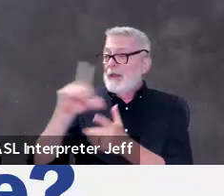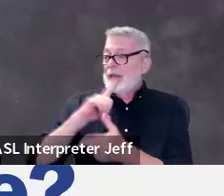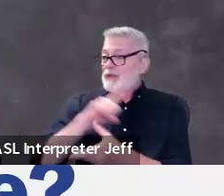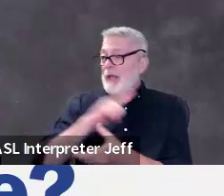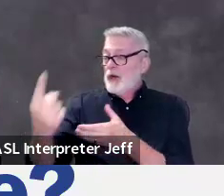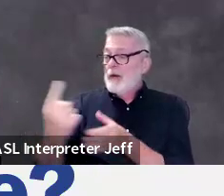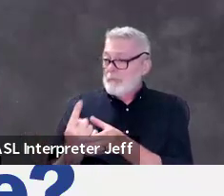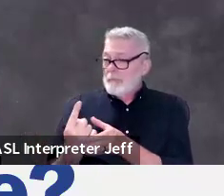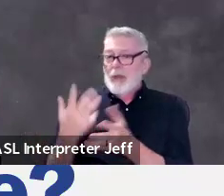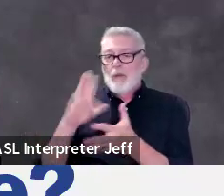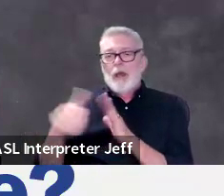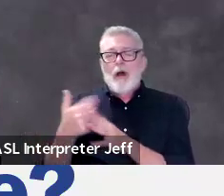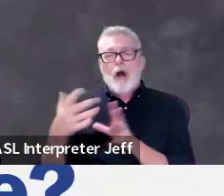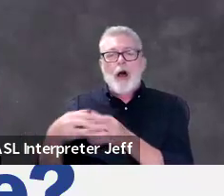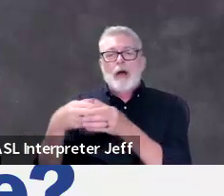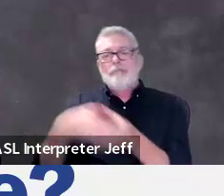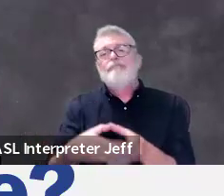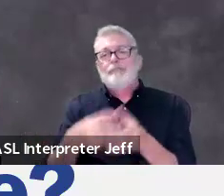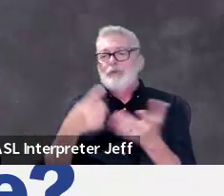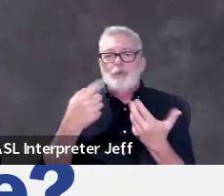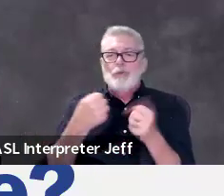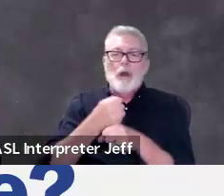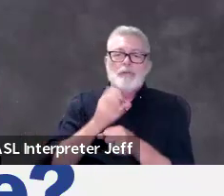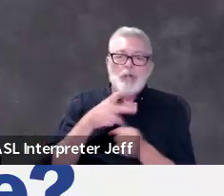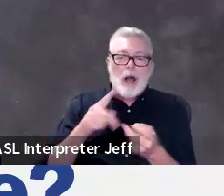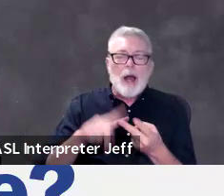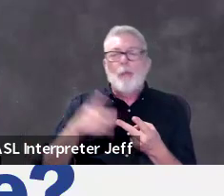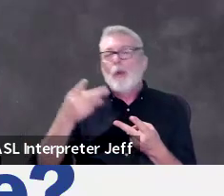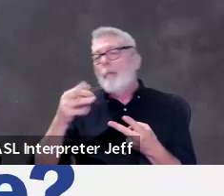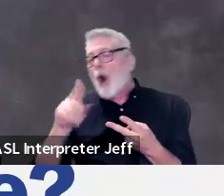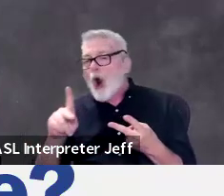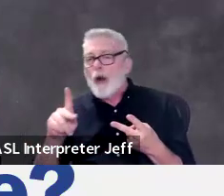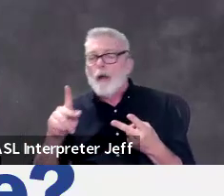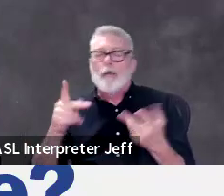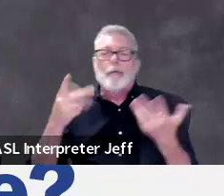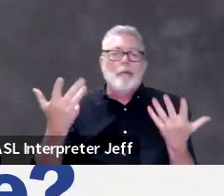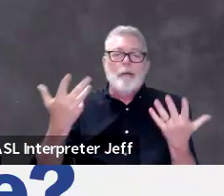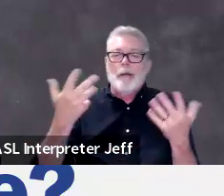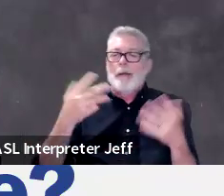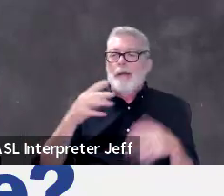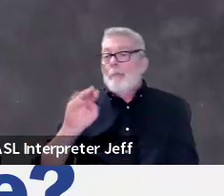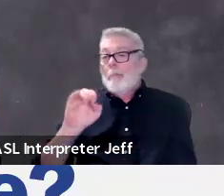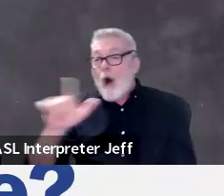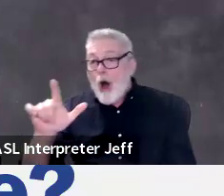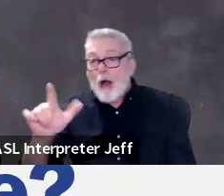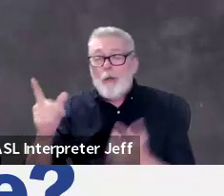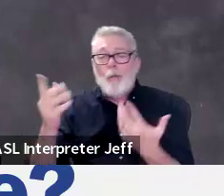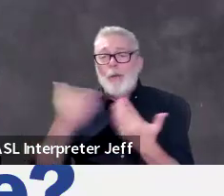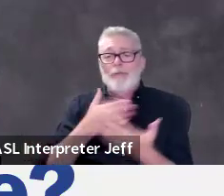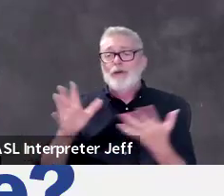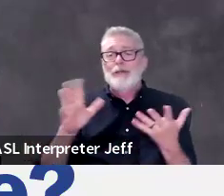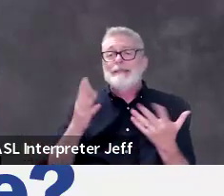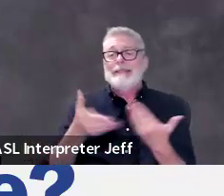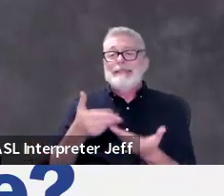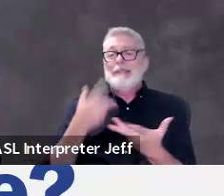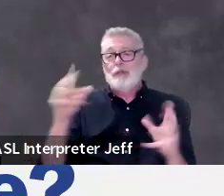go grab a cup of coffee or something, or meet up in a park, on a mall, wherever's convenient and easy for